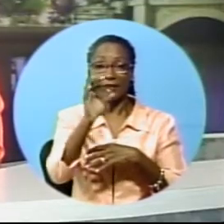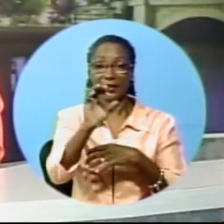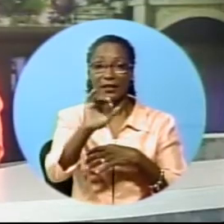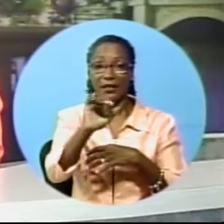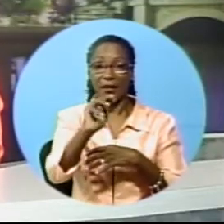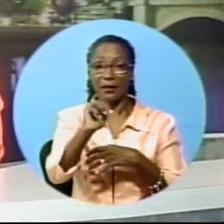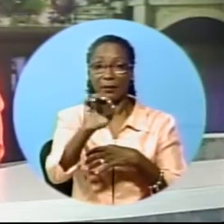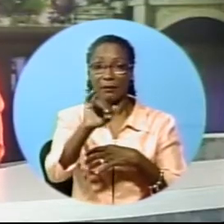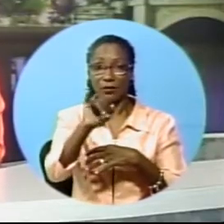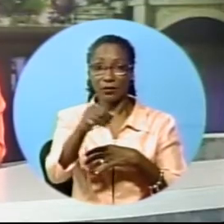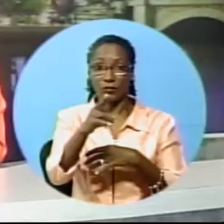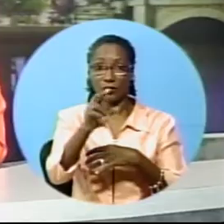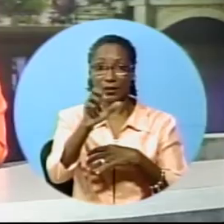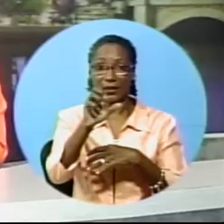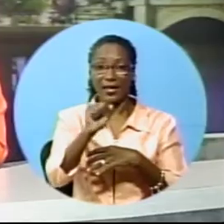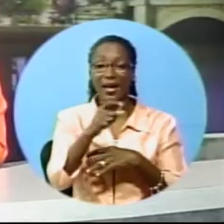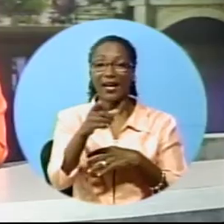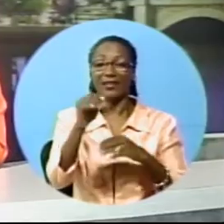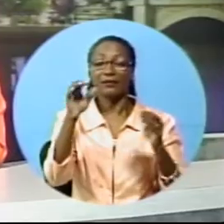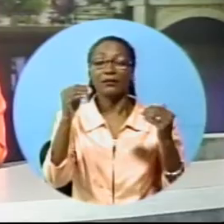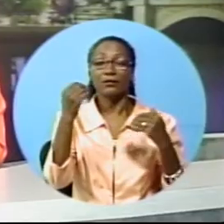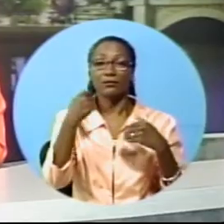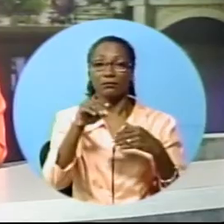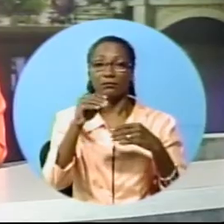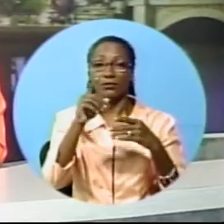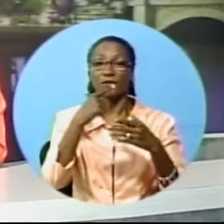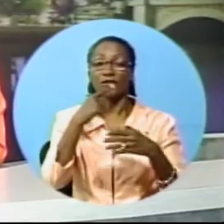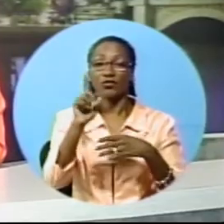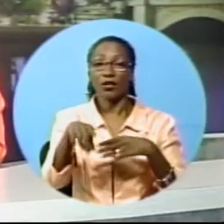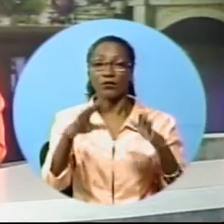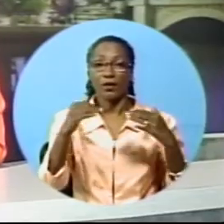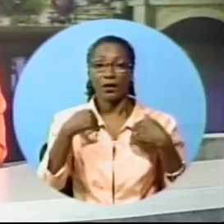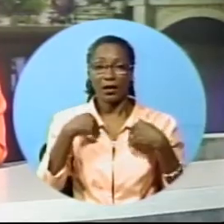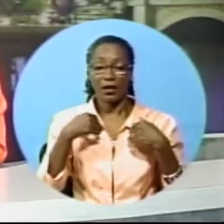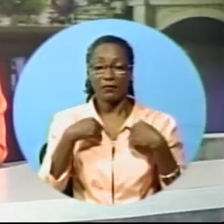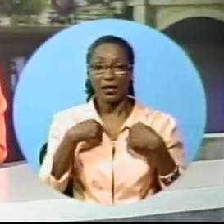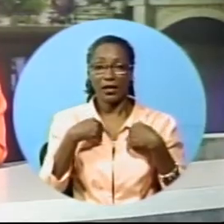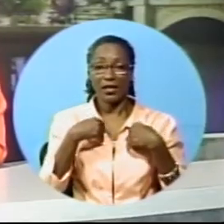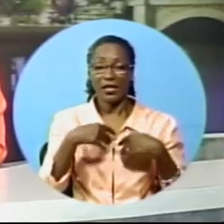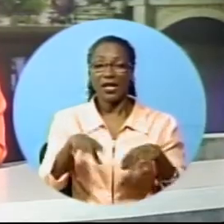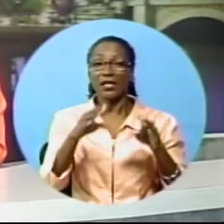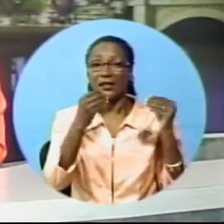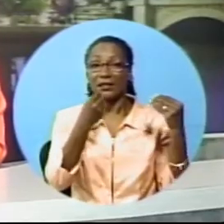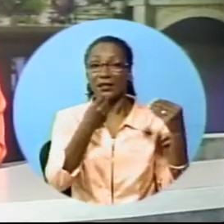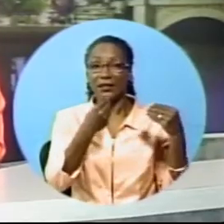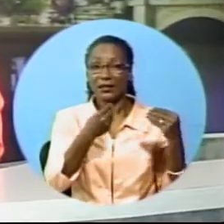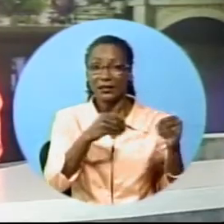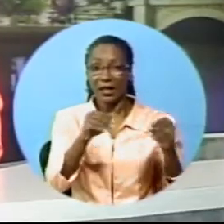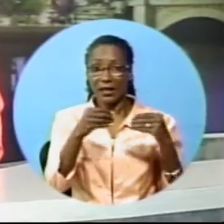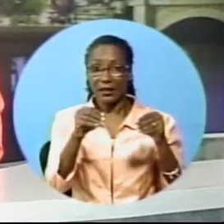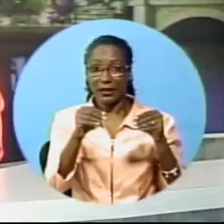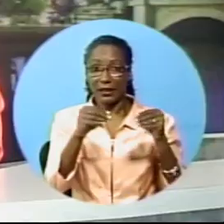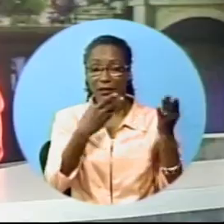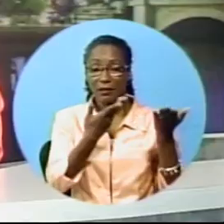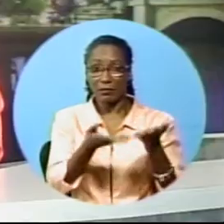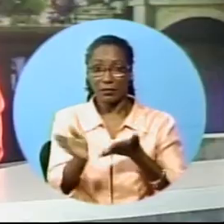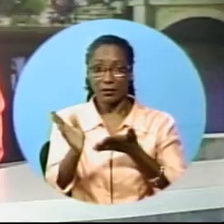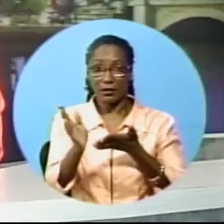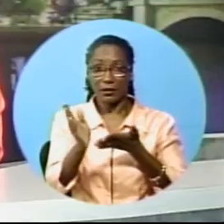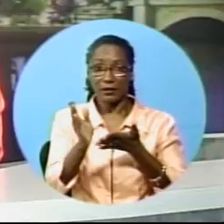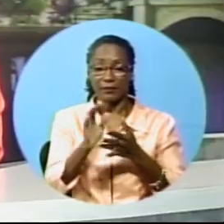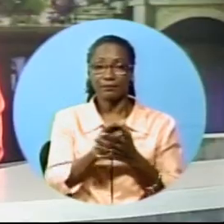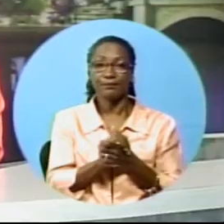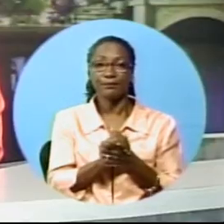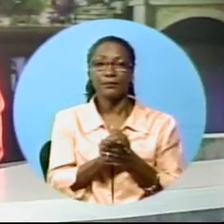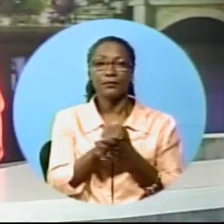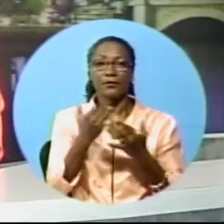possession with intent to supply, and trafficking of both cocaine and marijuana. Meanwhile, a 30-year-old pregnant Barbadian